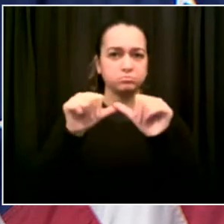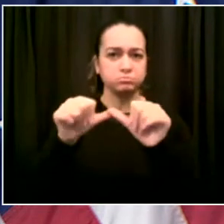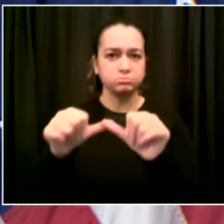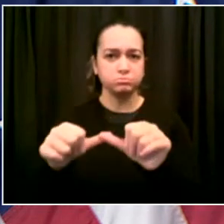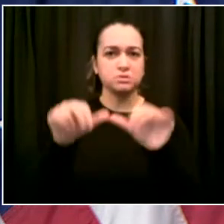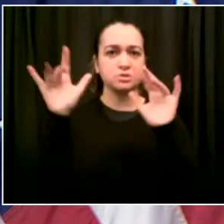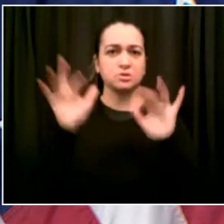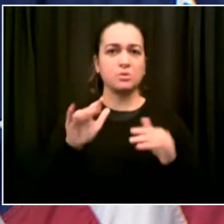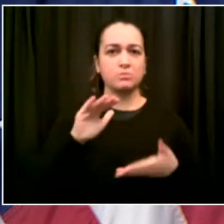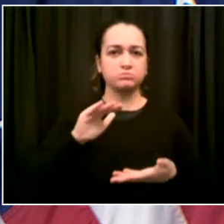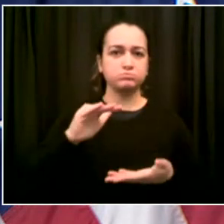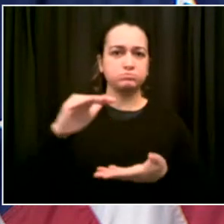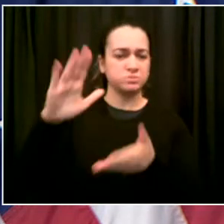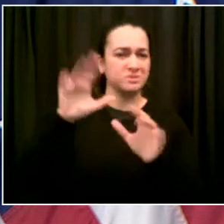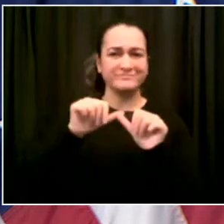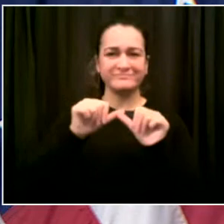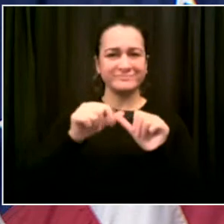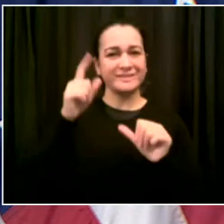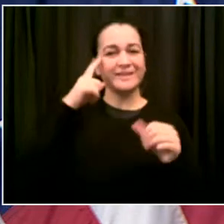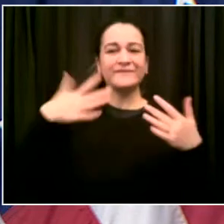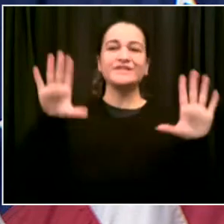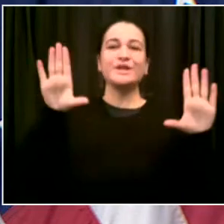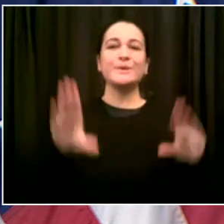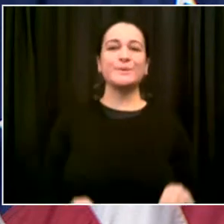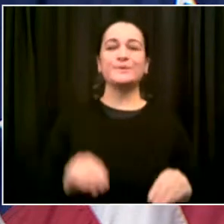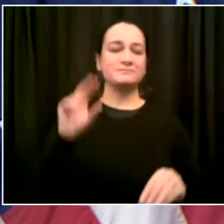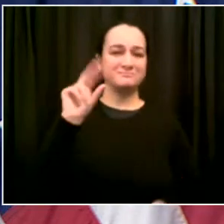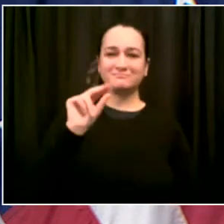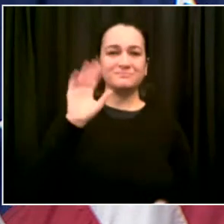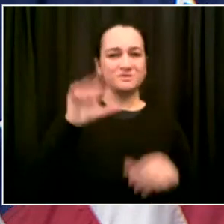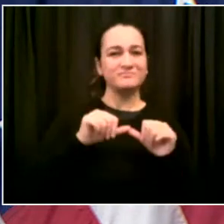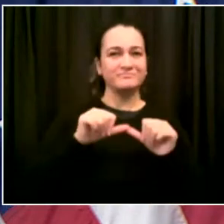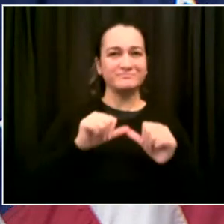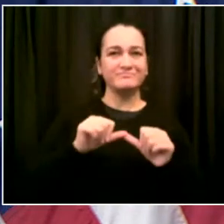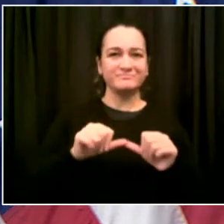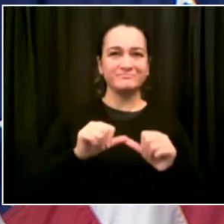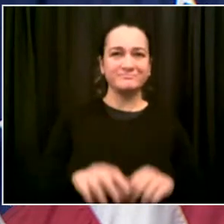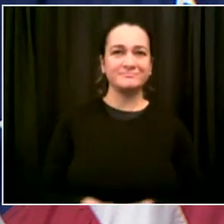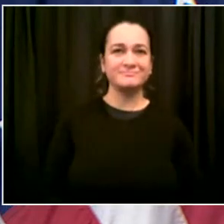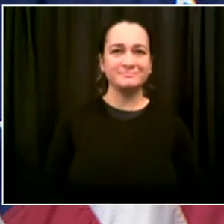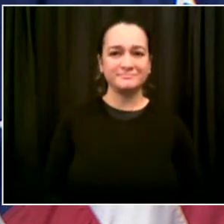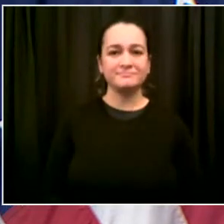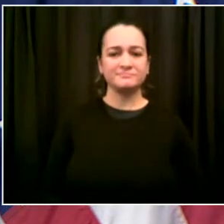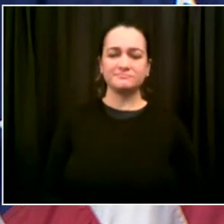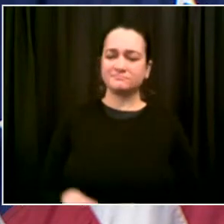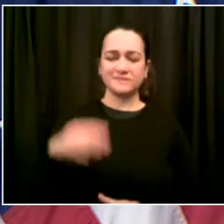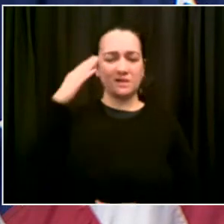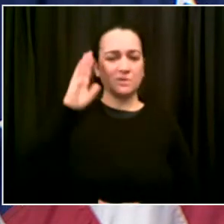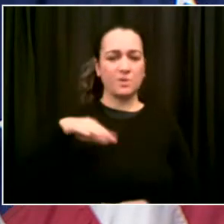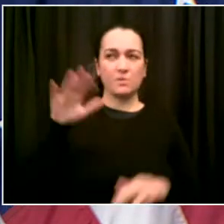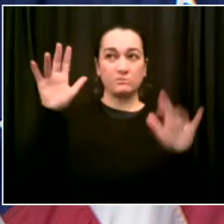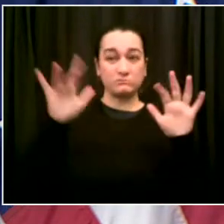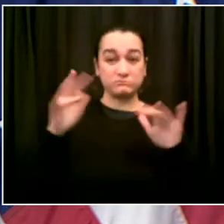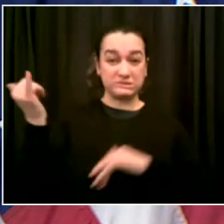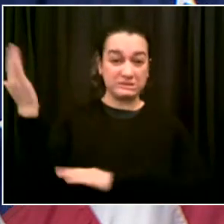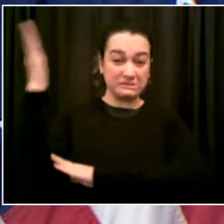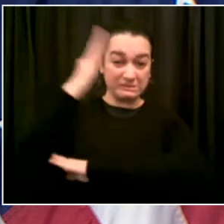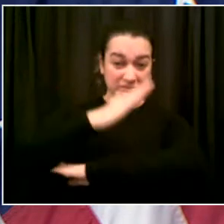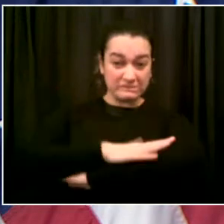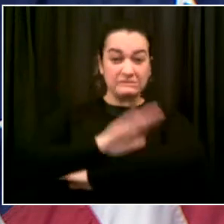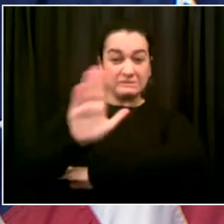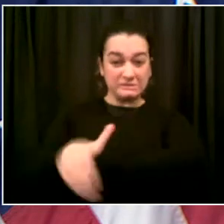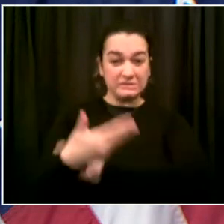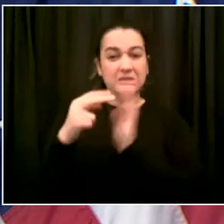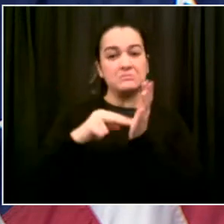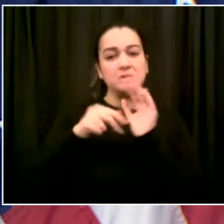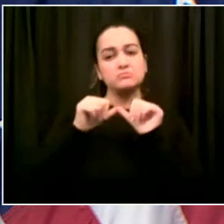the guidance and stay off the road. As the mayor said, ASP has been canceled today and for the rest of the week. We're going to need that. I would